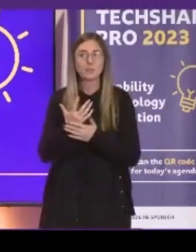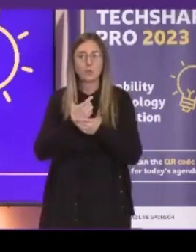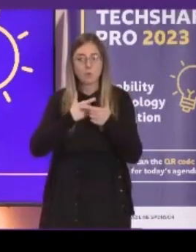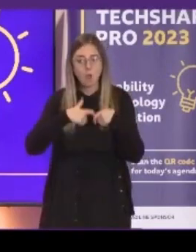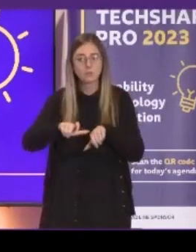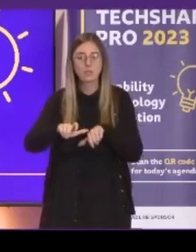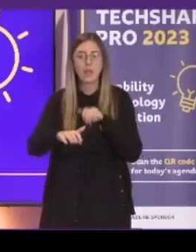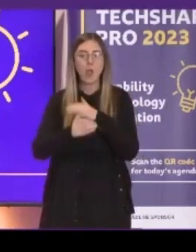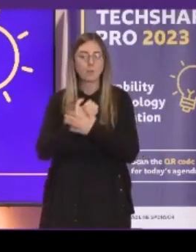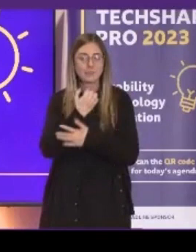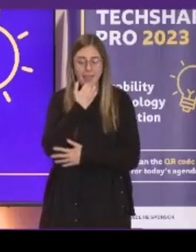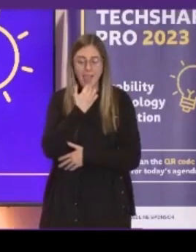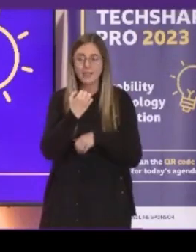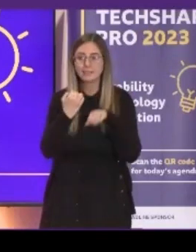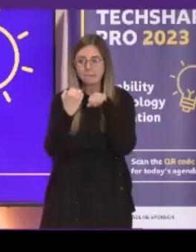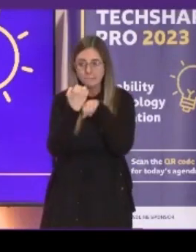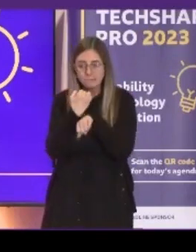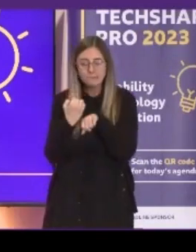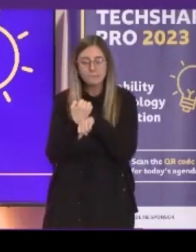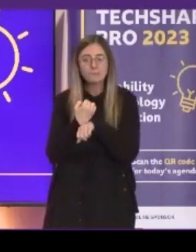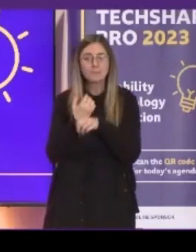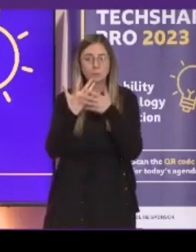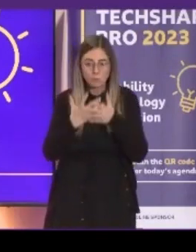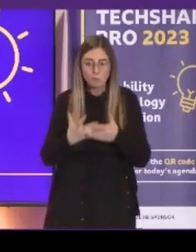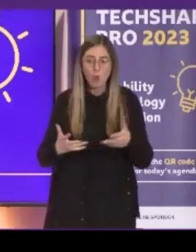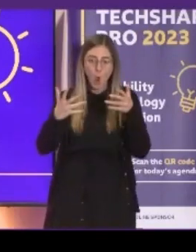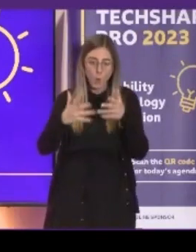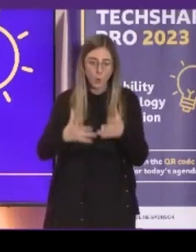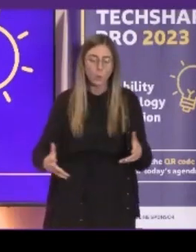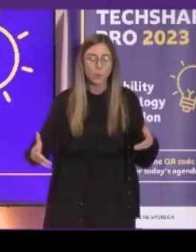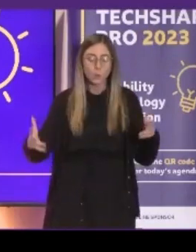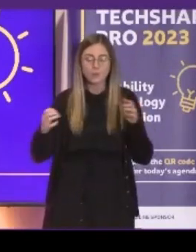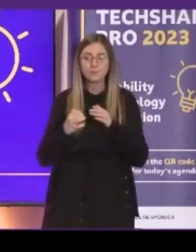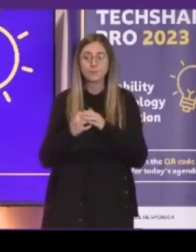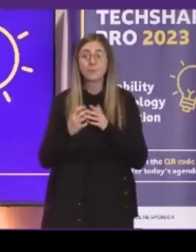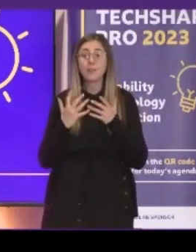and grow that product base. I think through